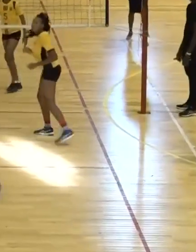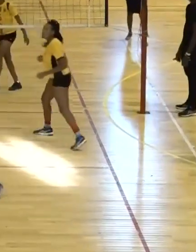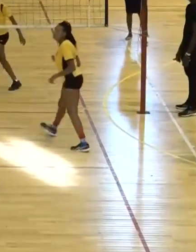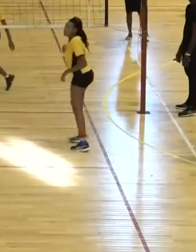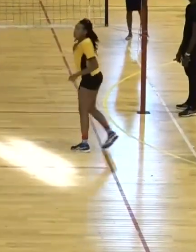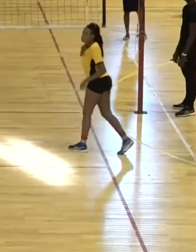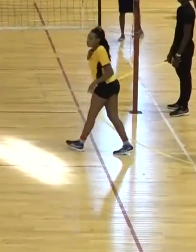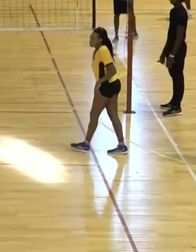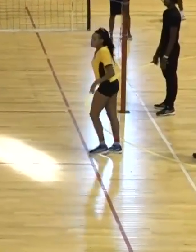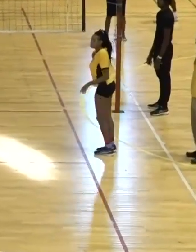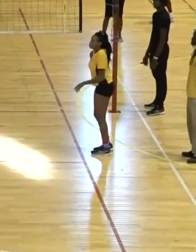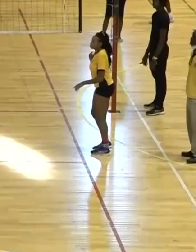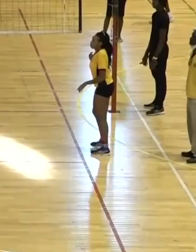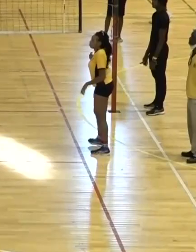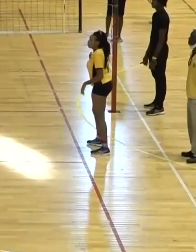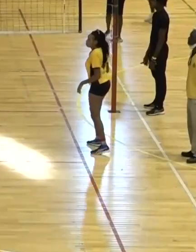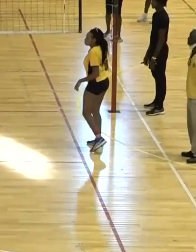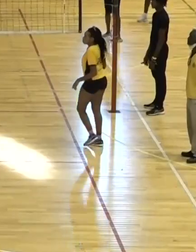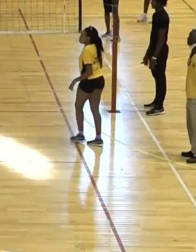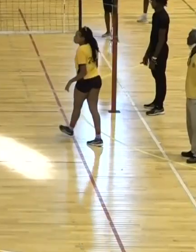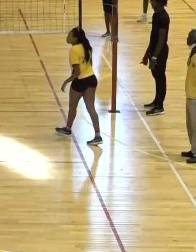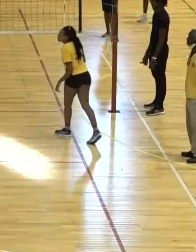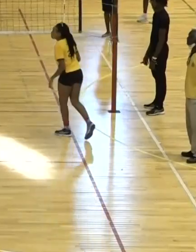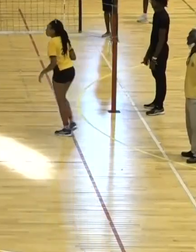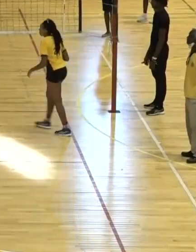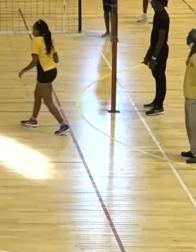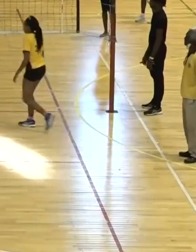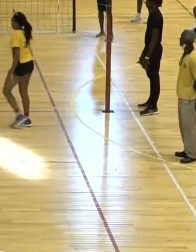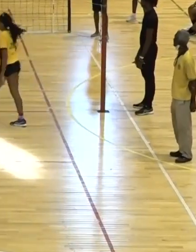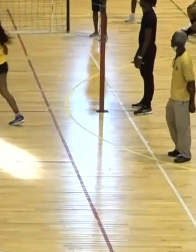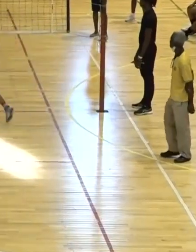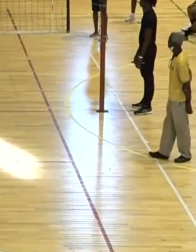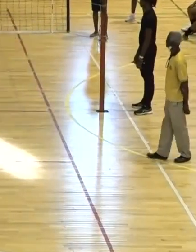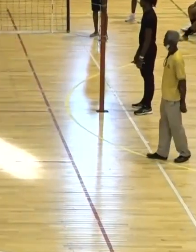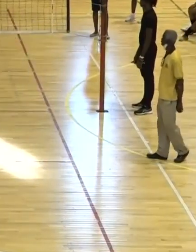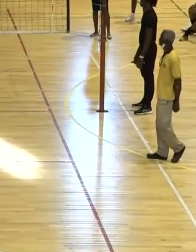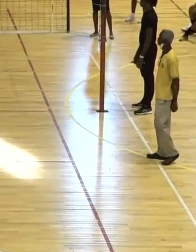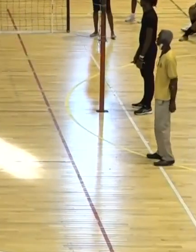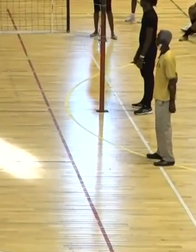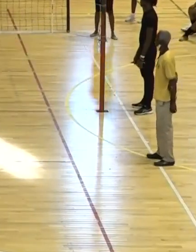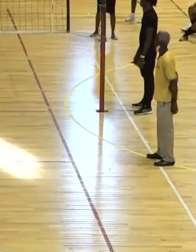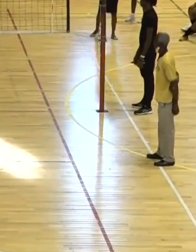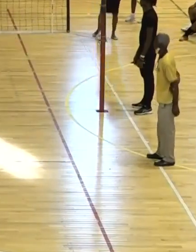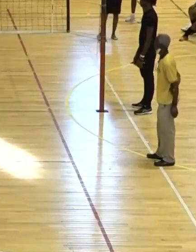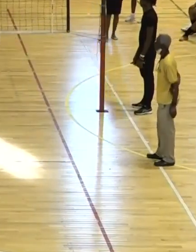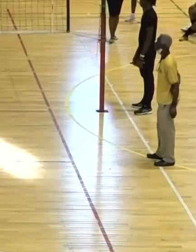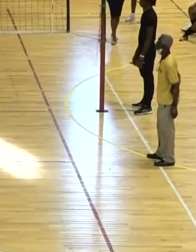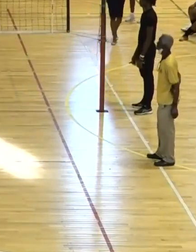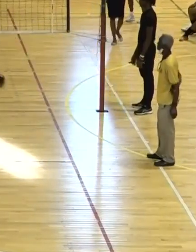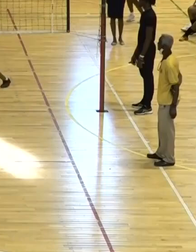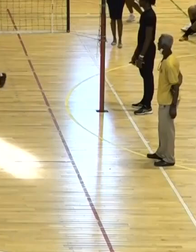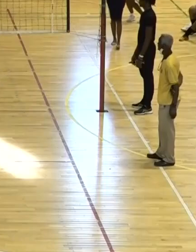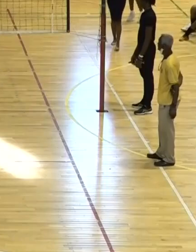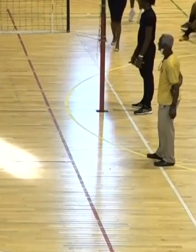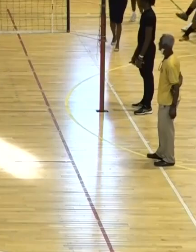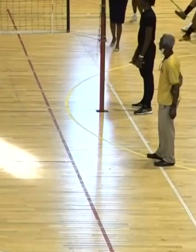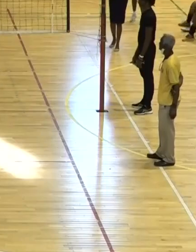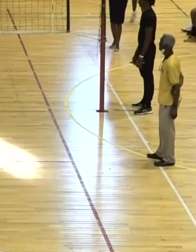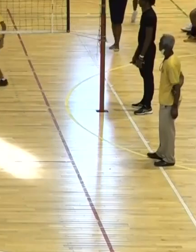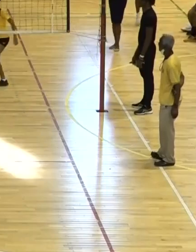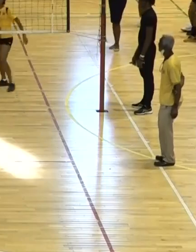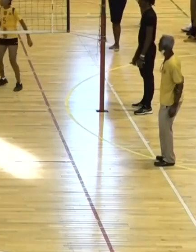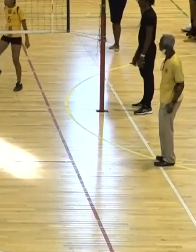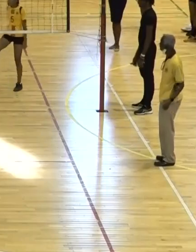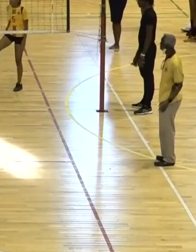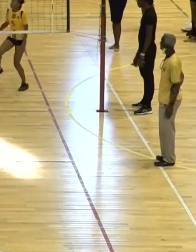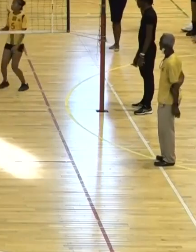A decisive third set needed with a spot in the finals on the line. Match point coming up for CFS, who are now closest